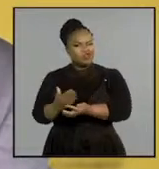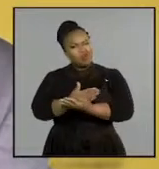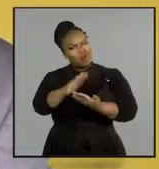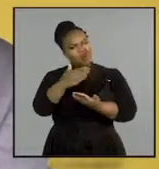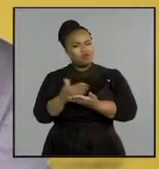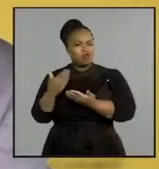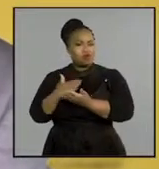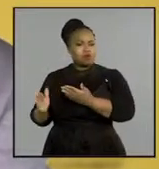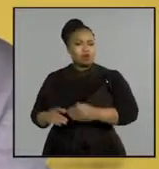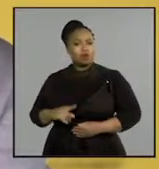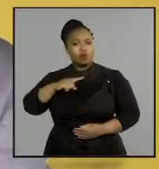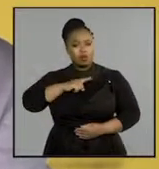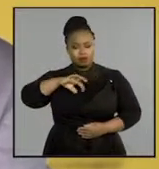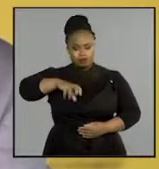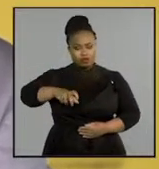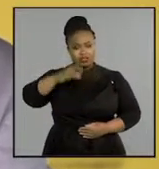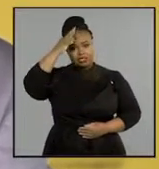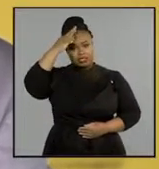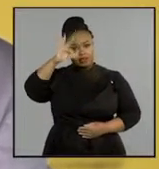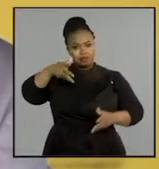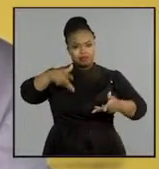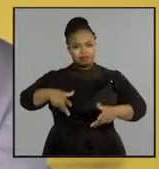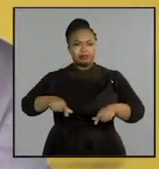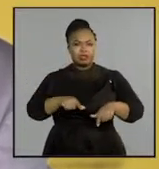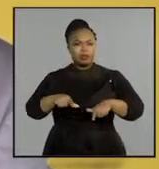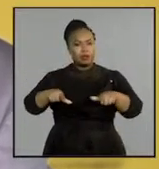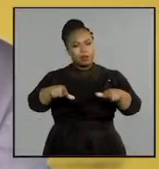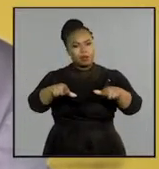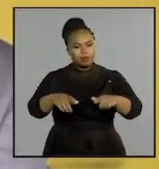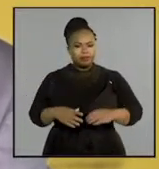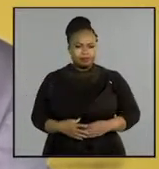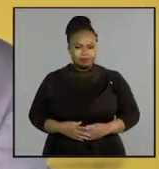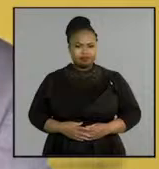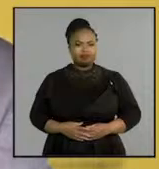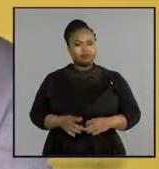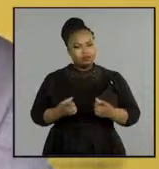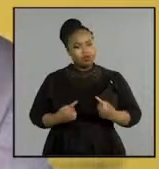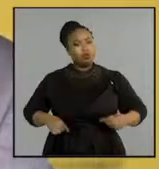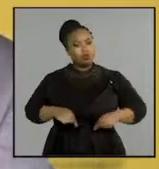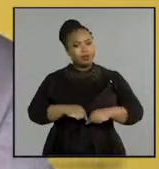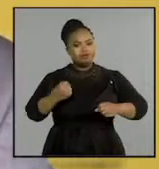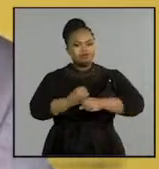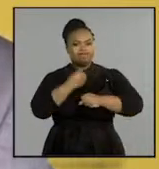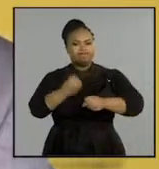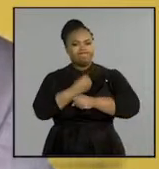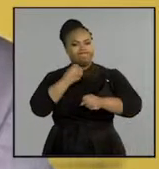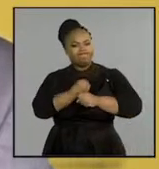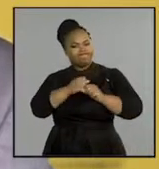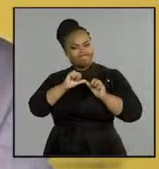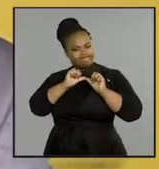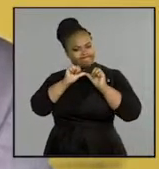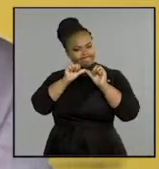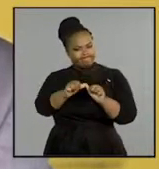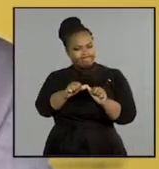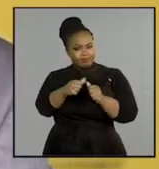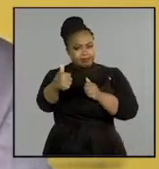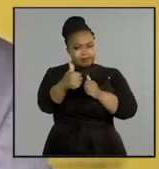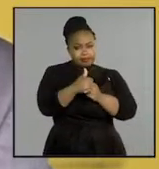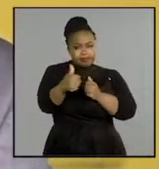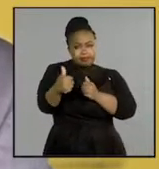women. As the provincial government of Limpopo, we are all hands on